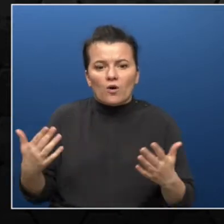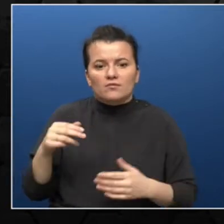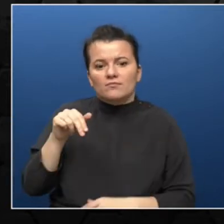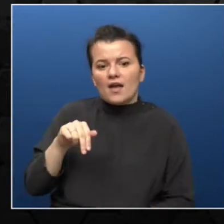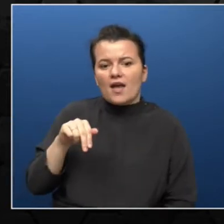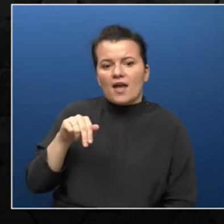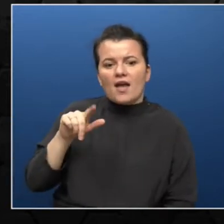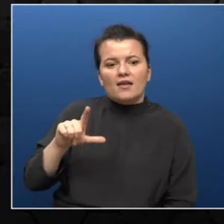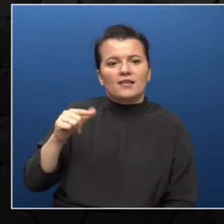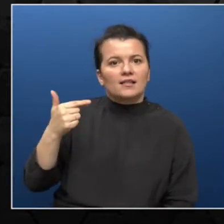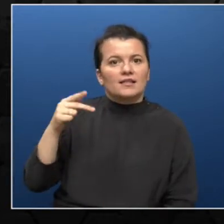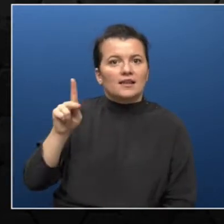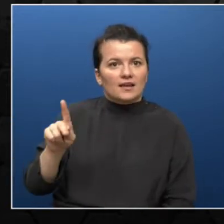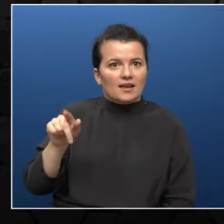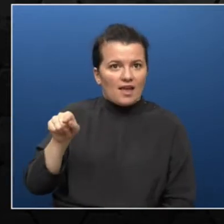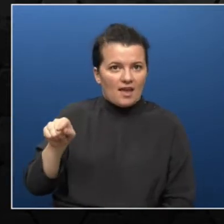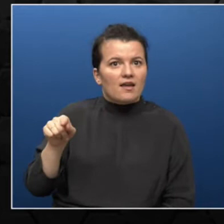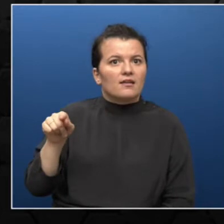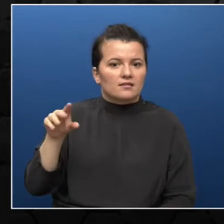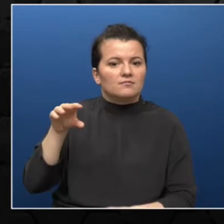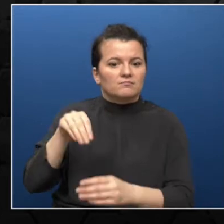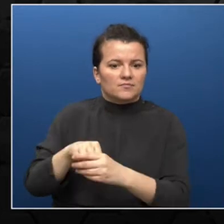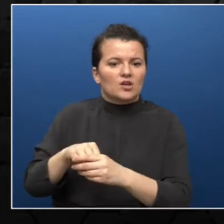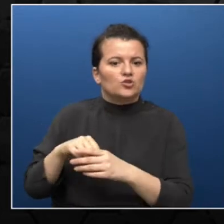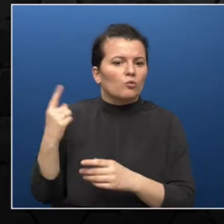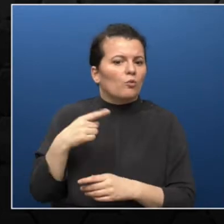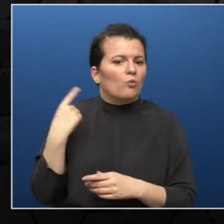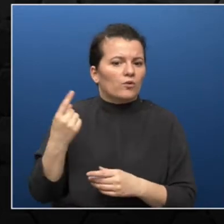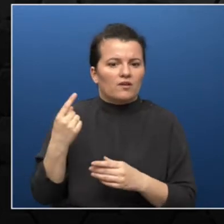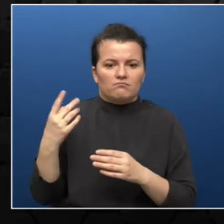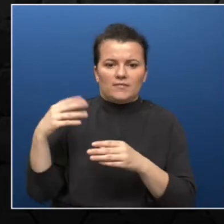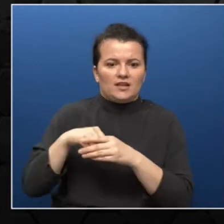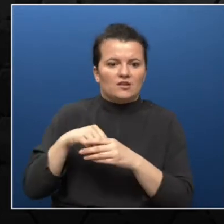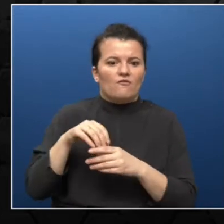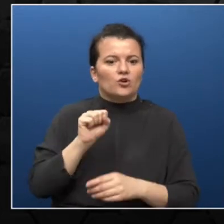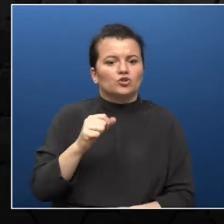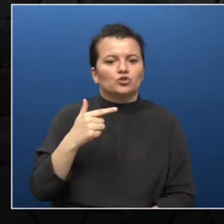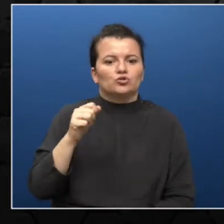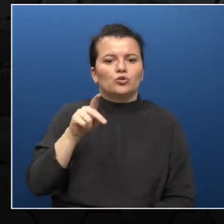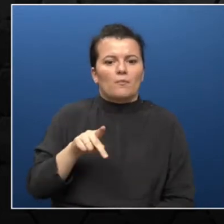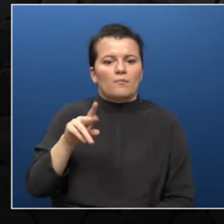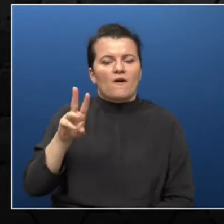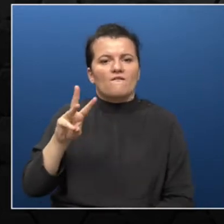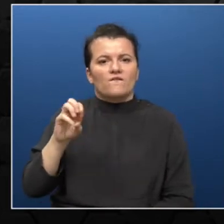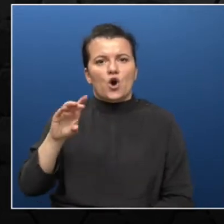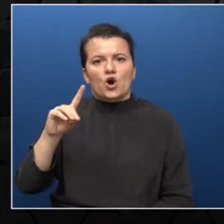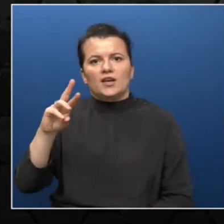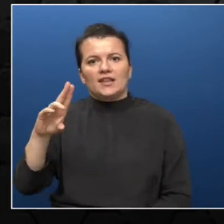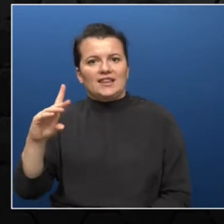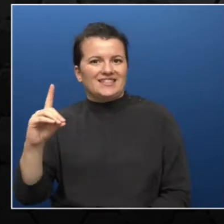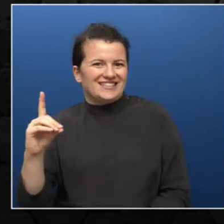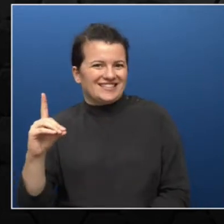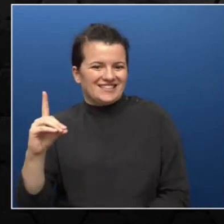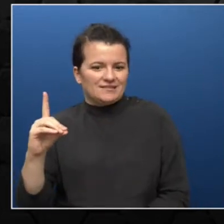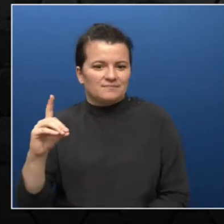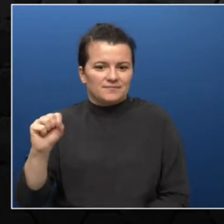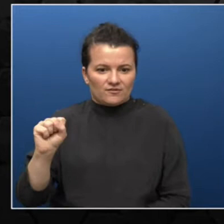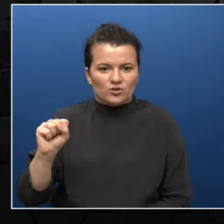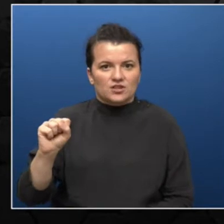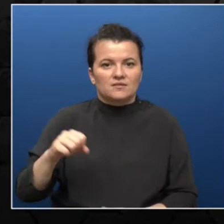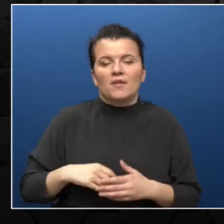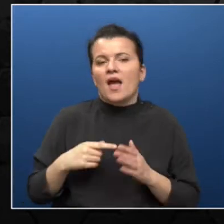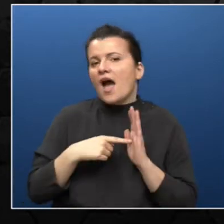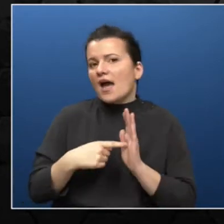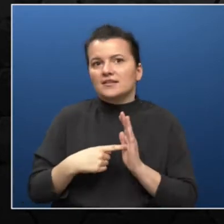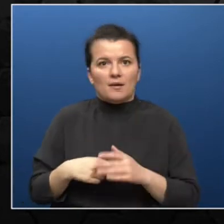NLP Python library which we use. The stopwords library general consists of words which we do not need in a sentence. So